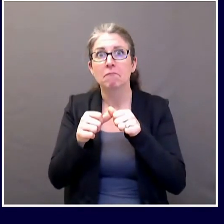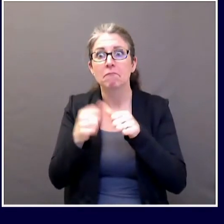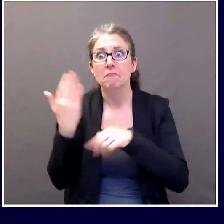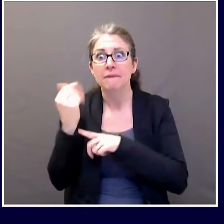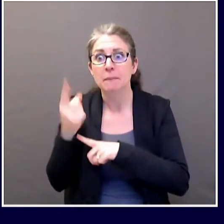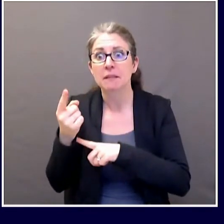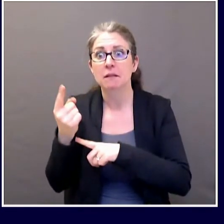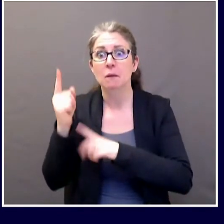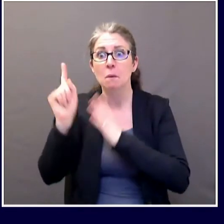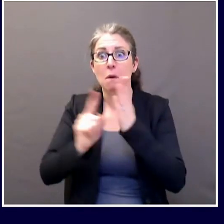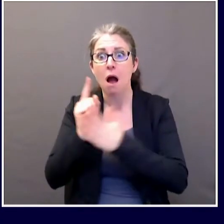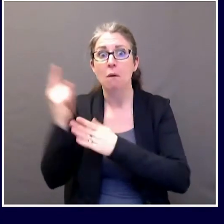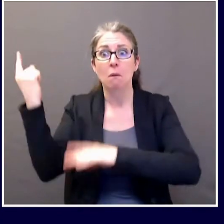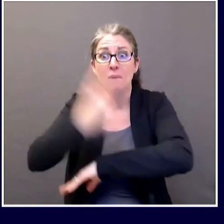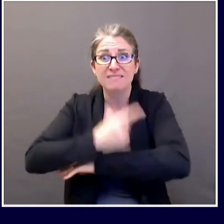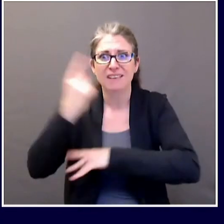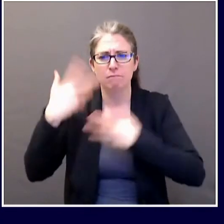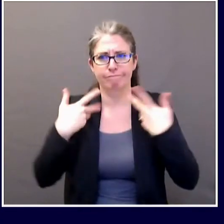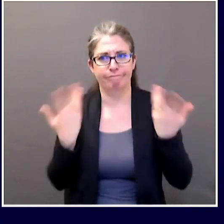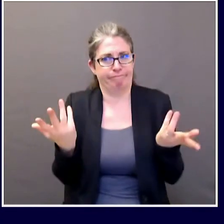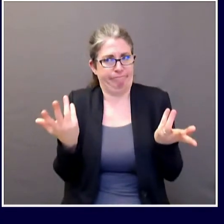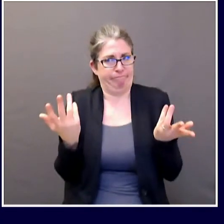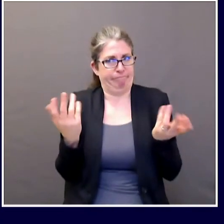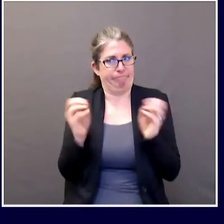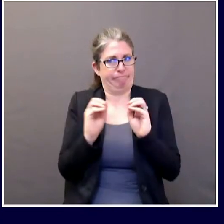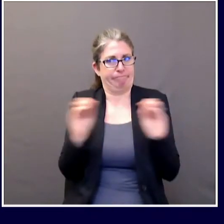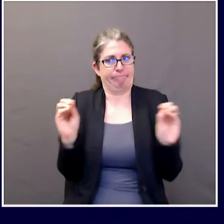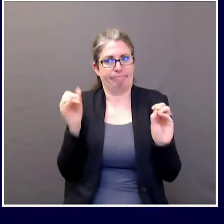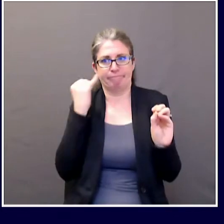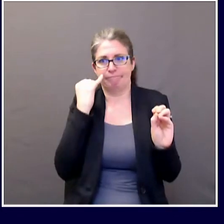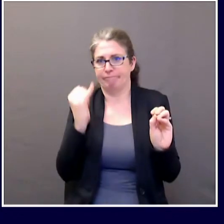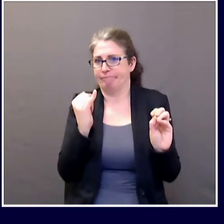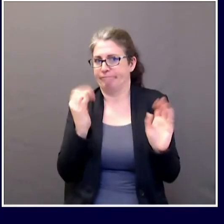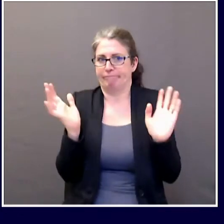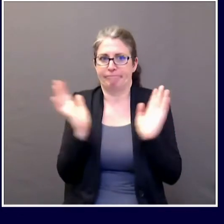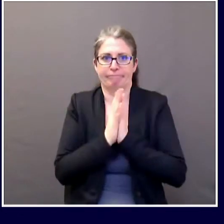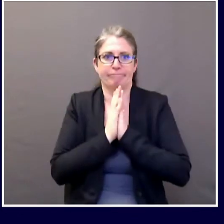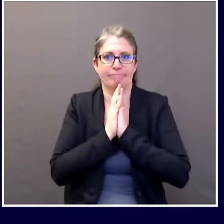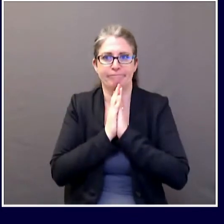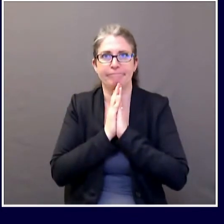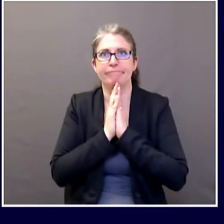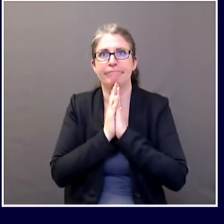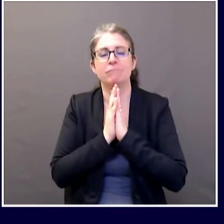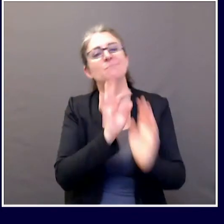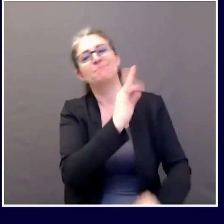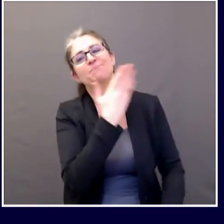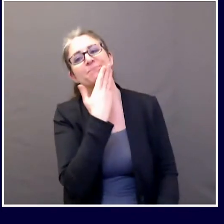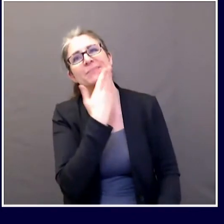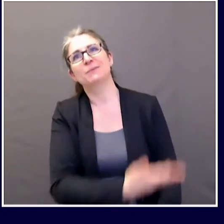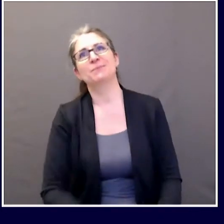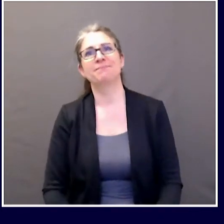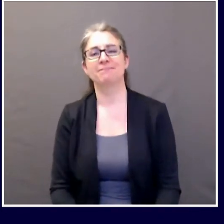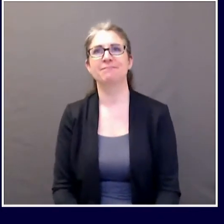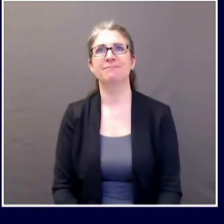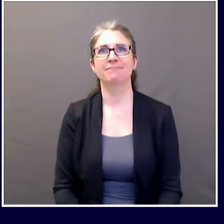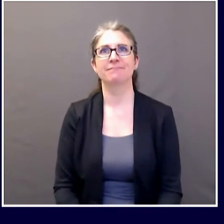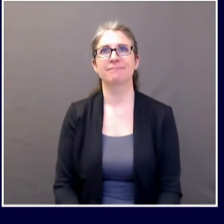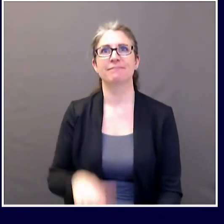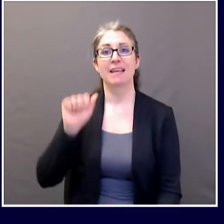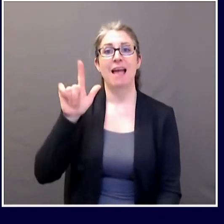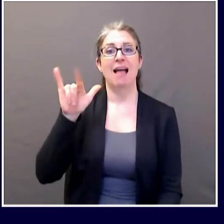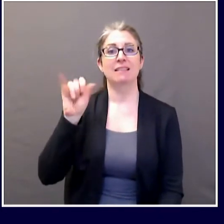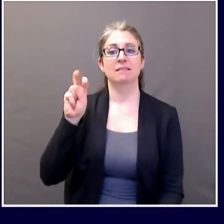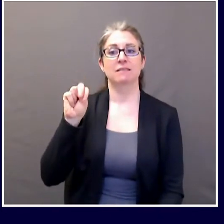you. Let me turn it over to Allison Ross next. Hi, Dr. Shah. Thanks so much for taking my